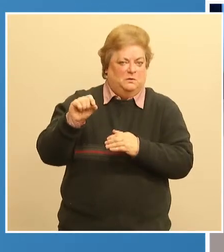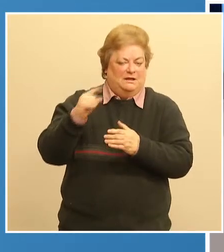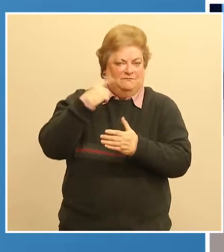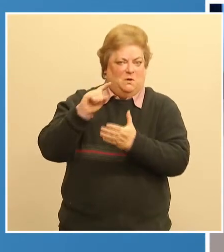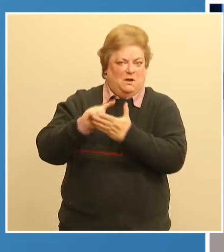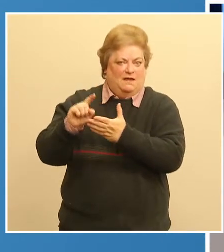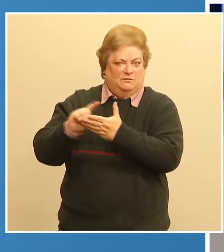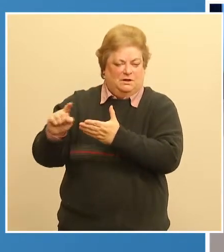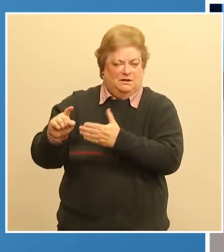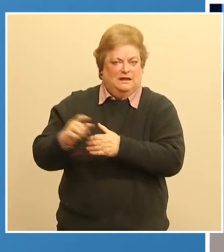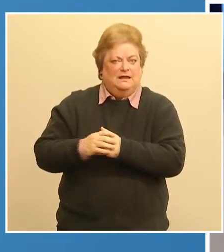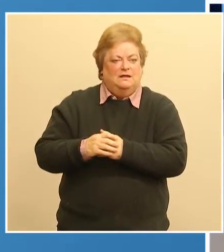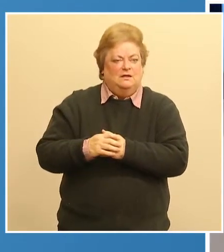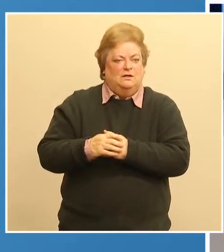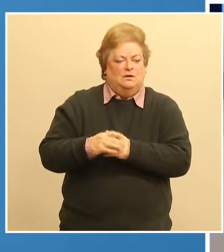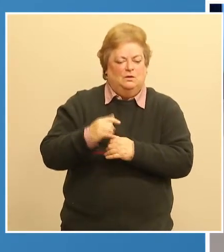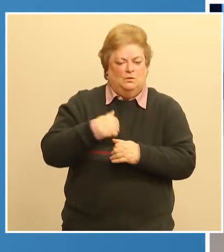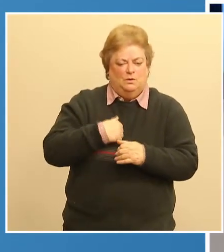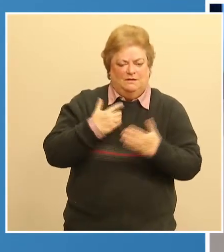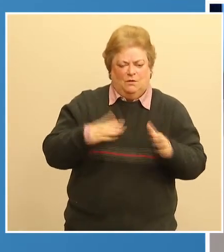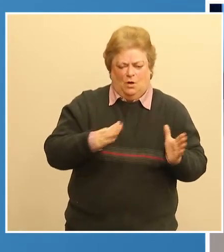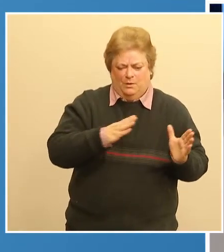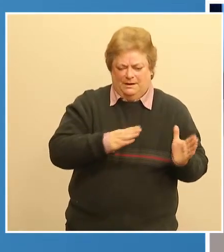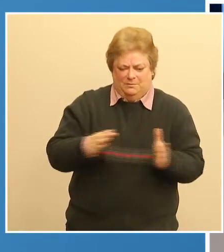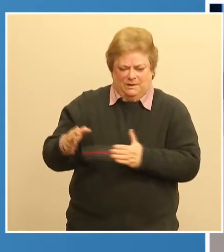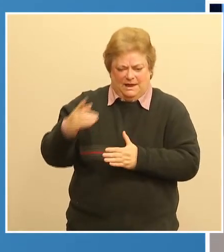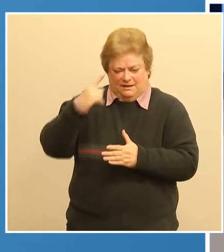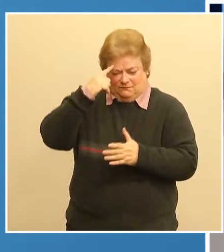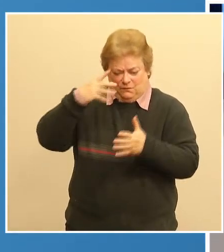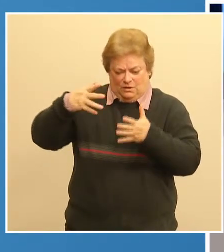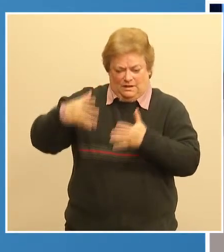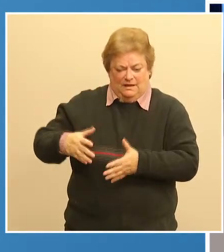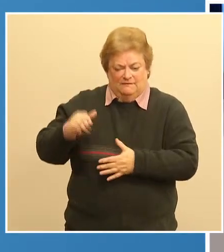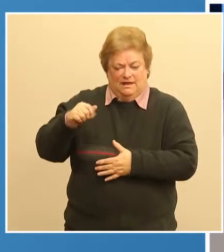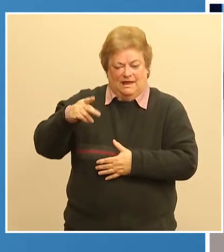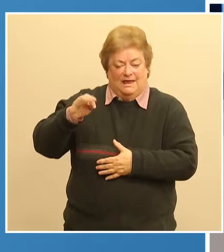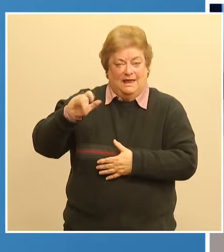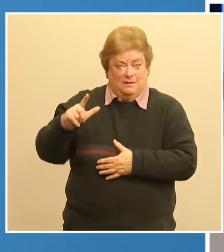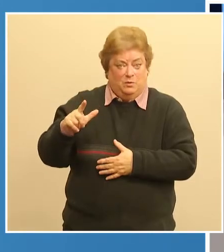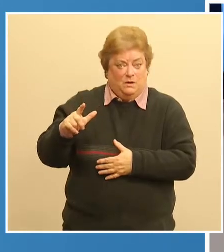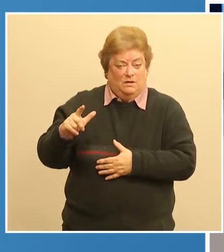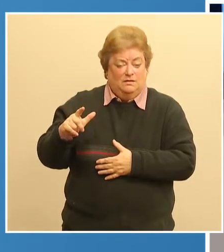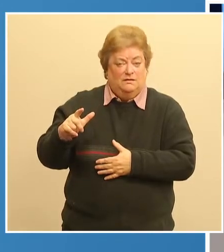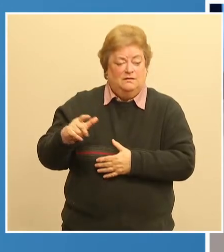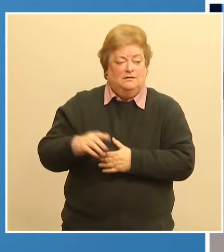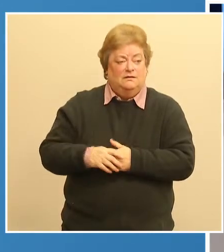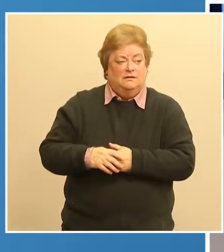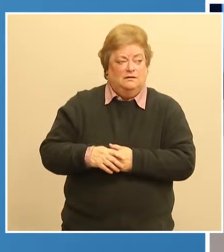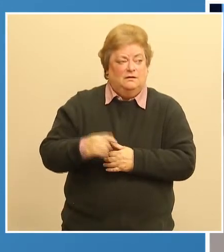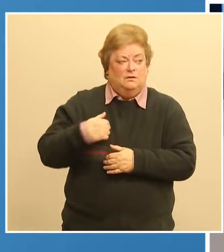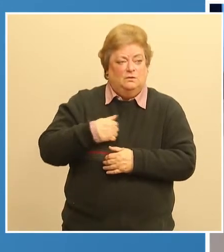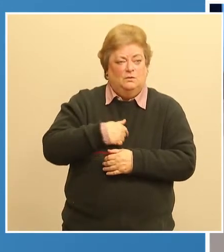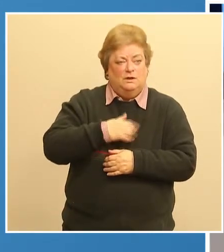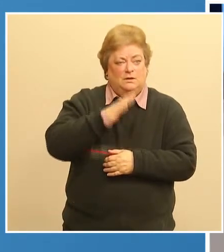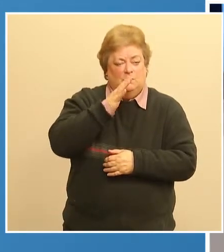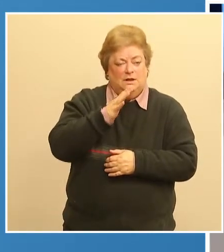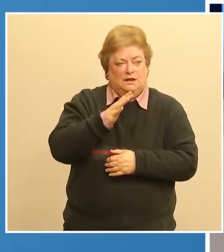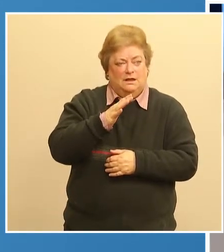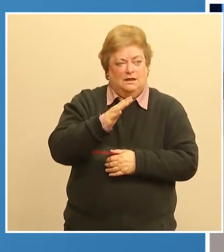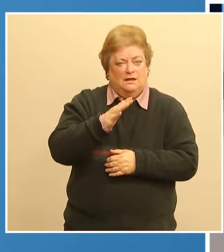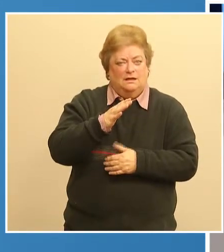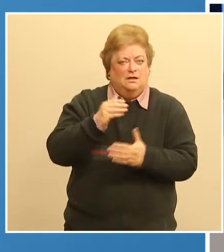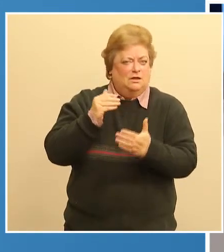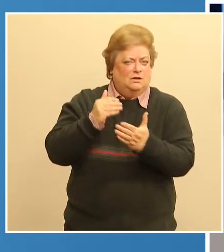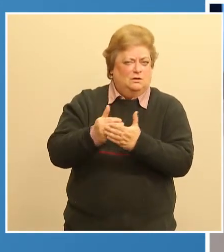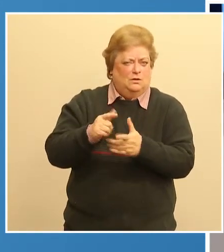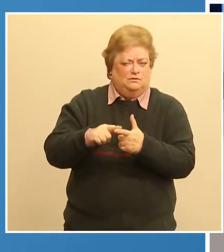going forward, we planned out through May or through the rest of April. We'll be doing 80.